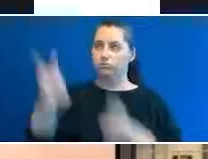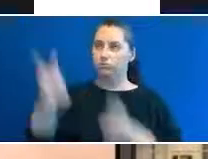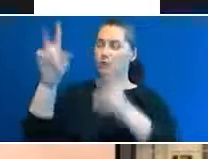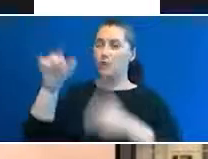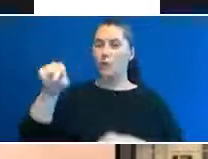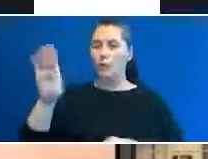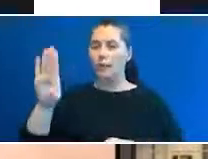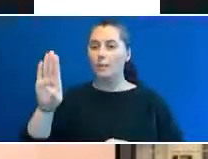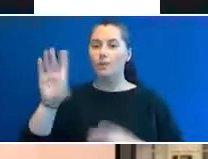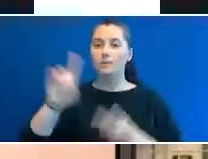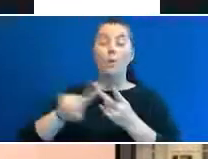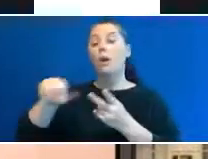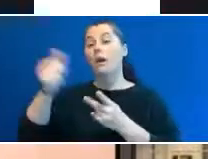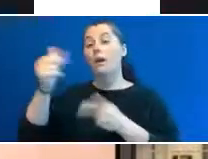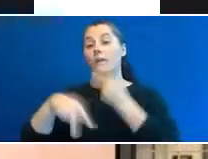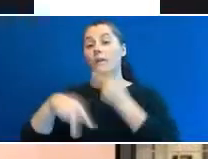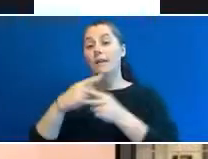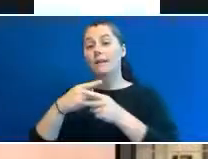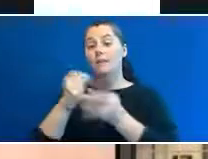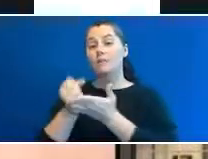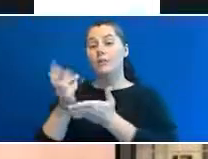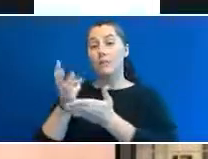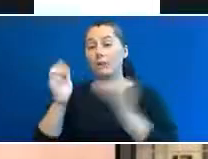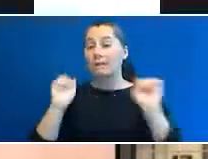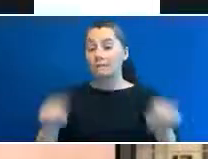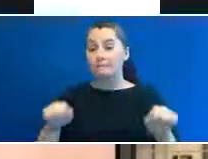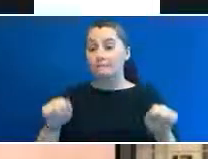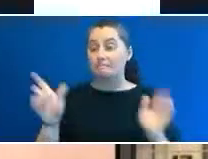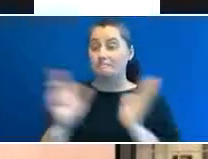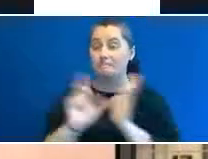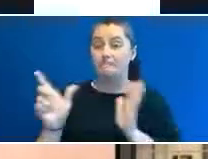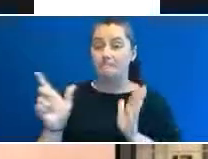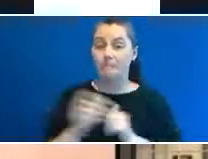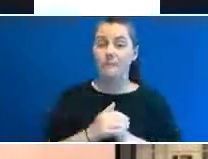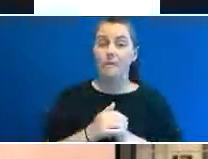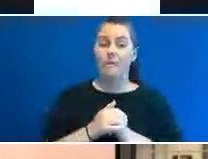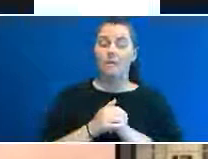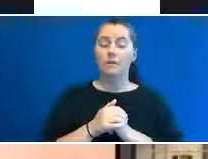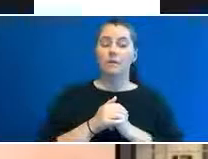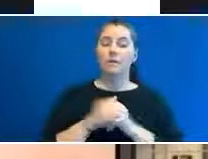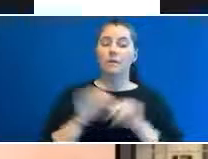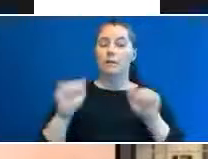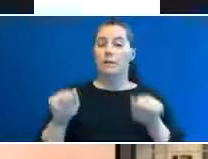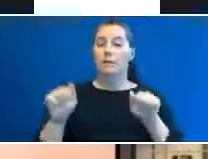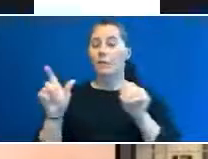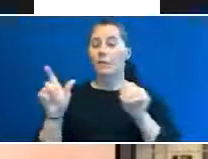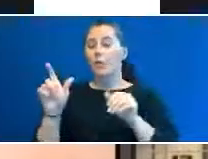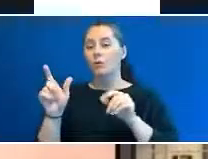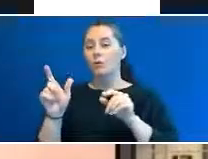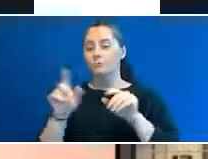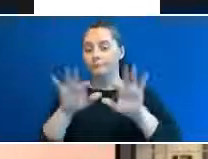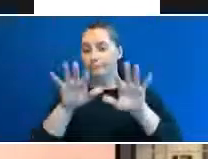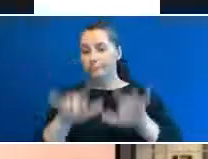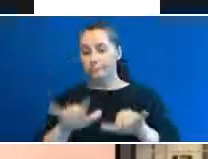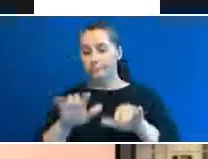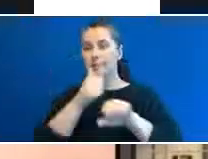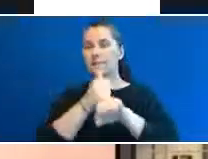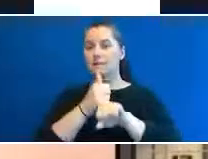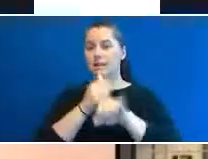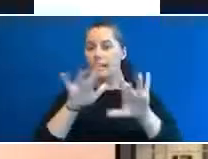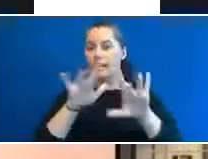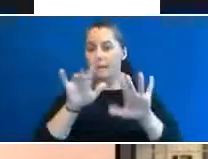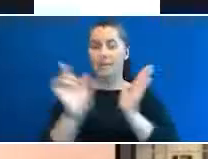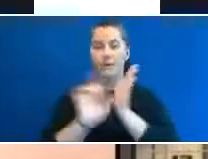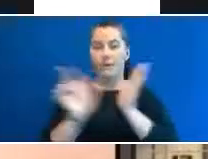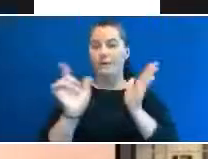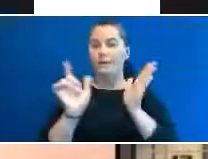another accounting software. So being able to automate your expense reports on average in an organization allows them to